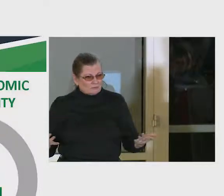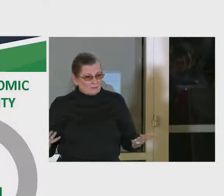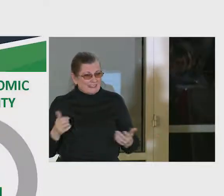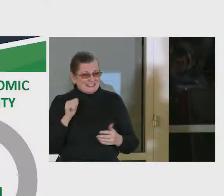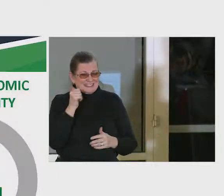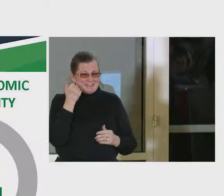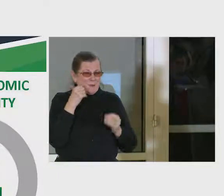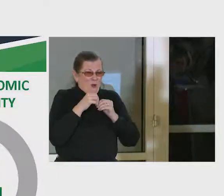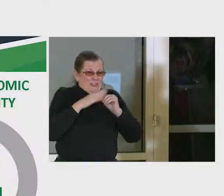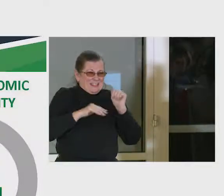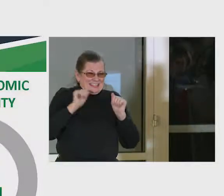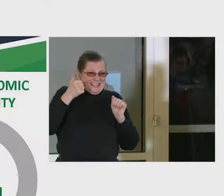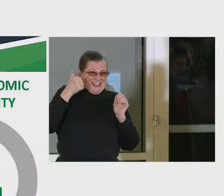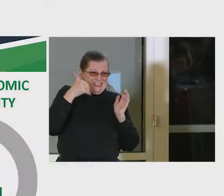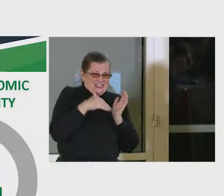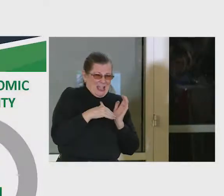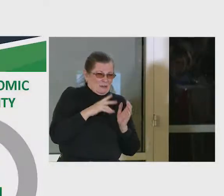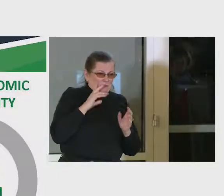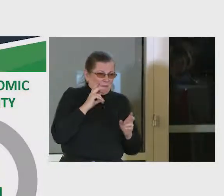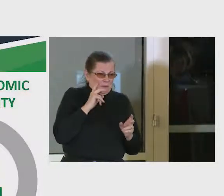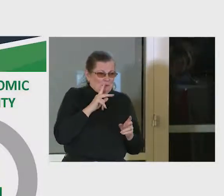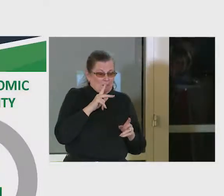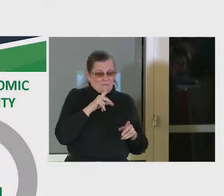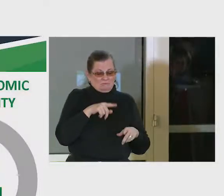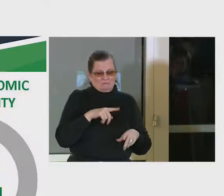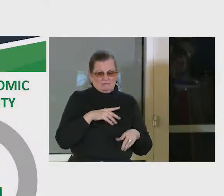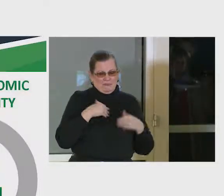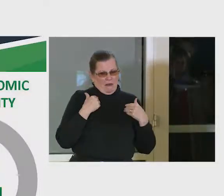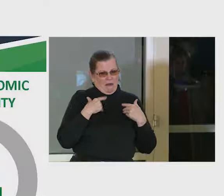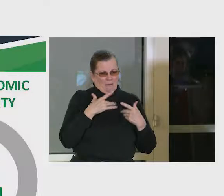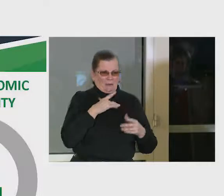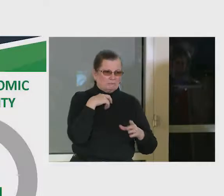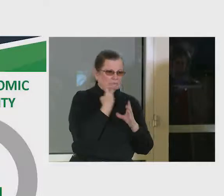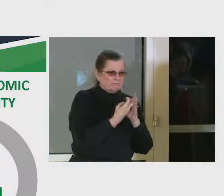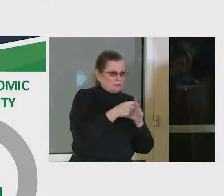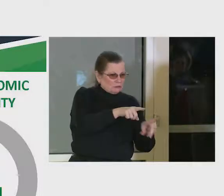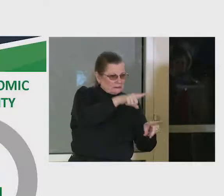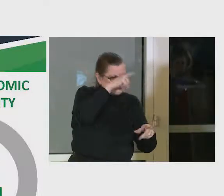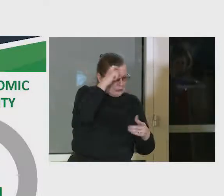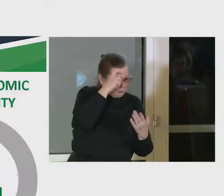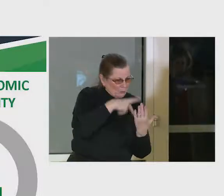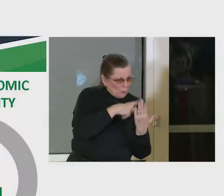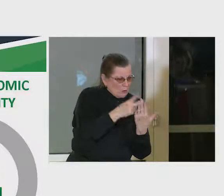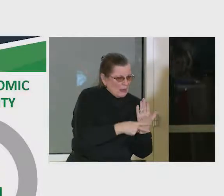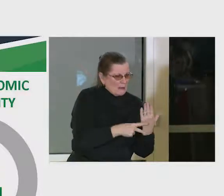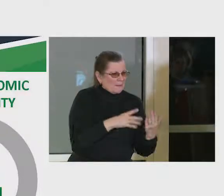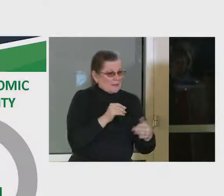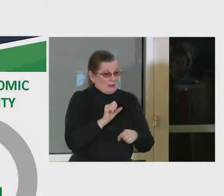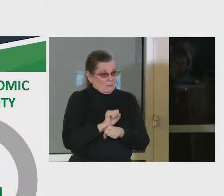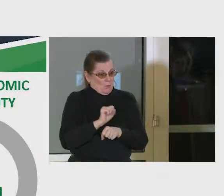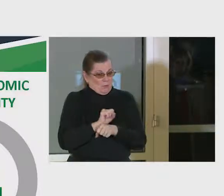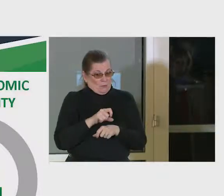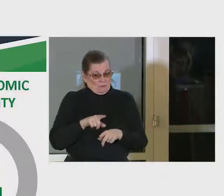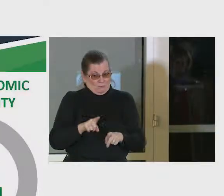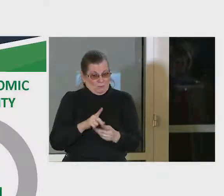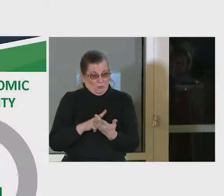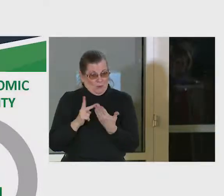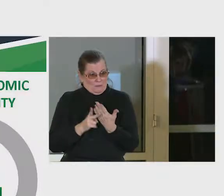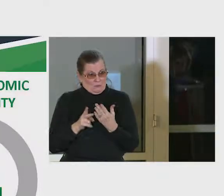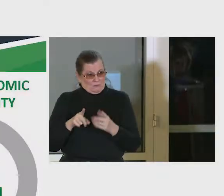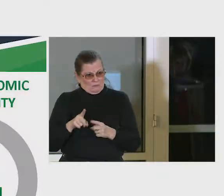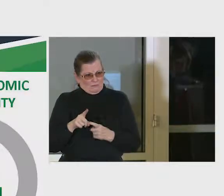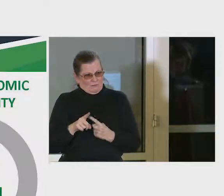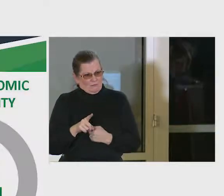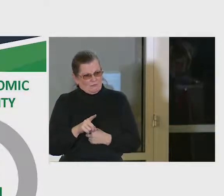participate in summer work in the Mayor Marion S. Berry Summer Youth Employment Program, $10.4 million for job training